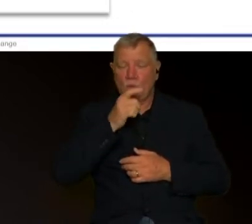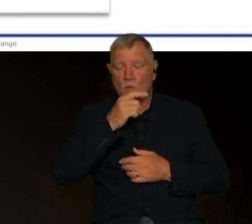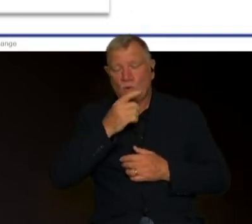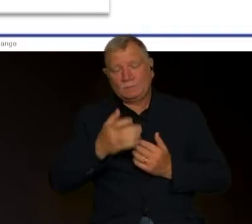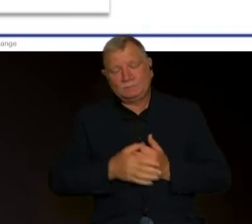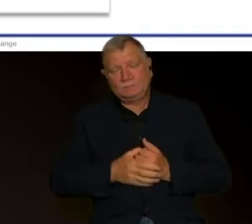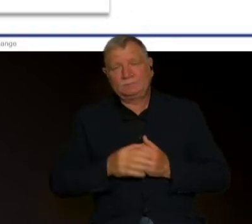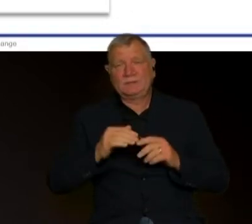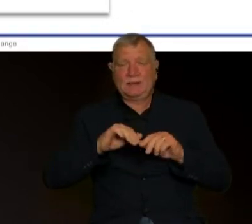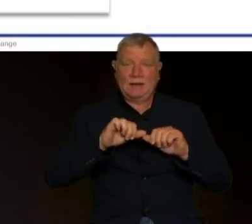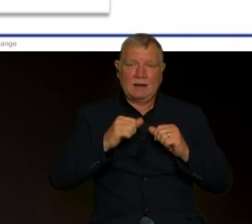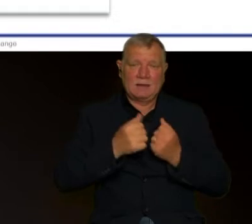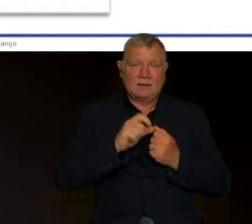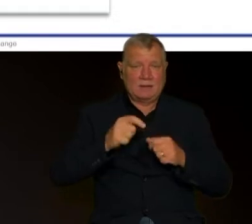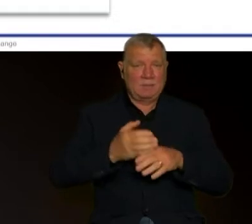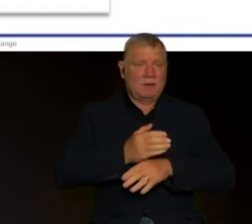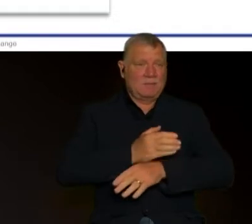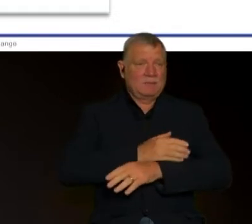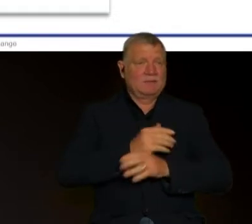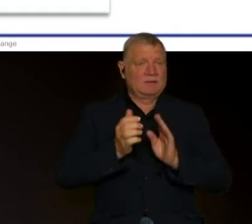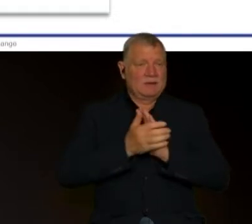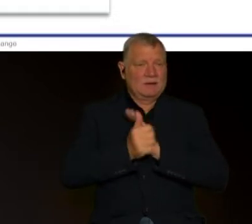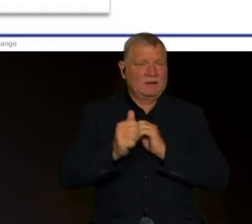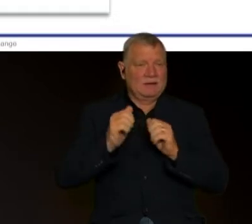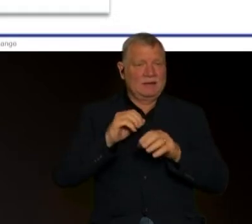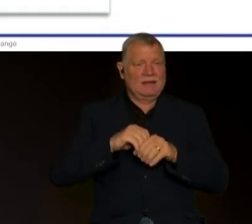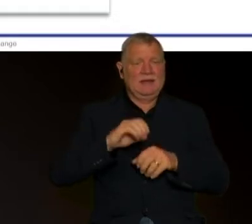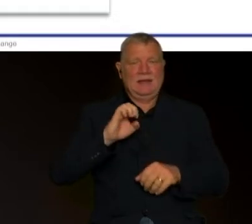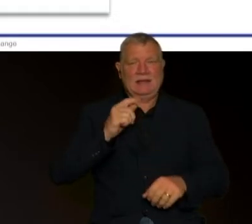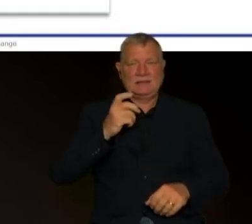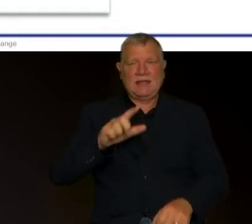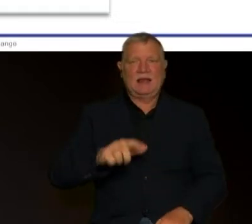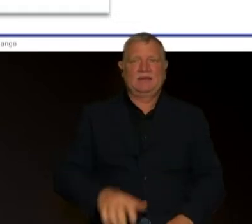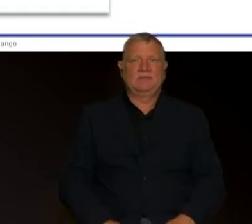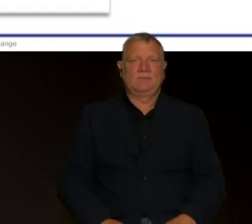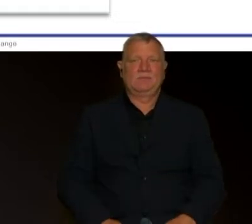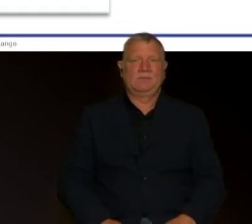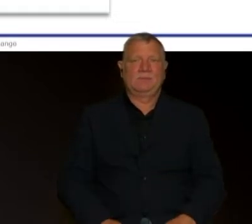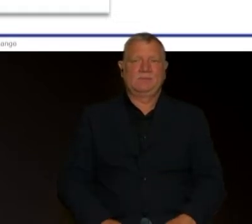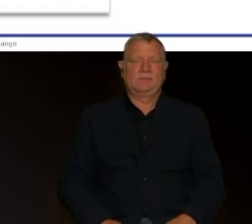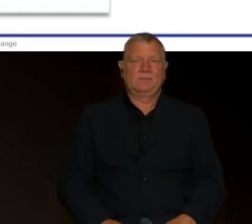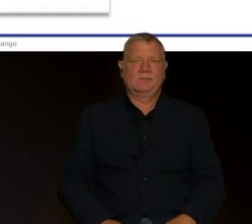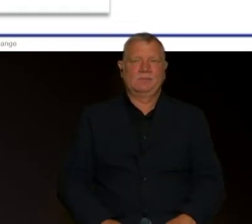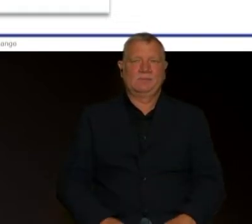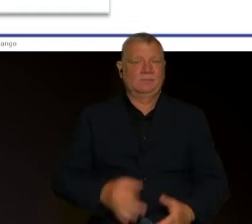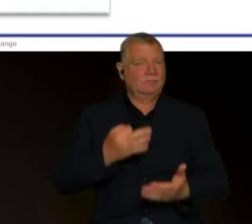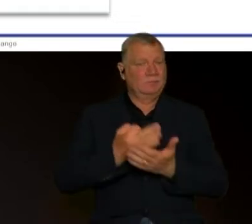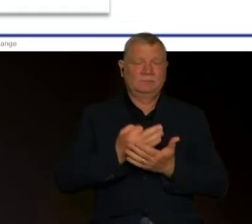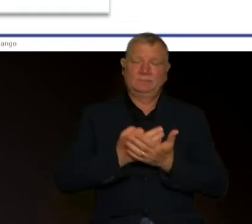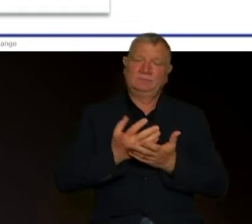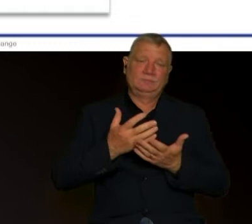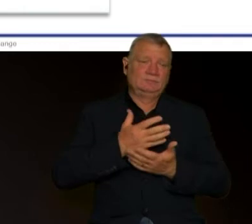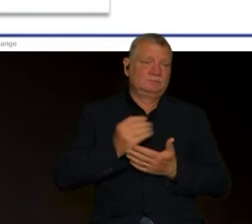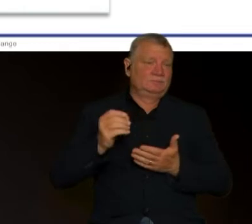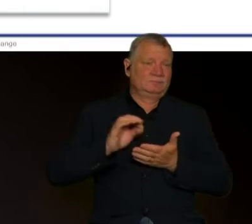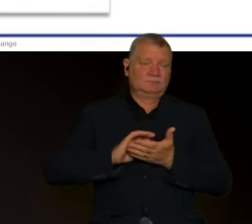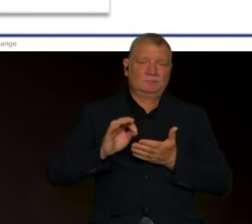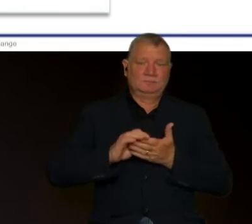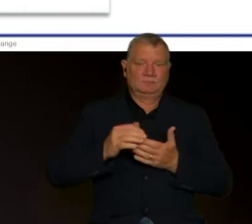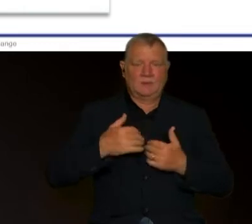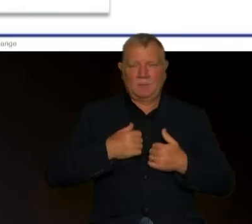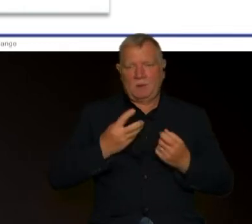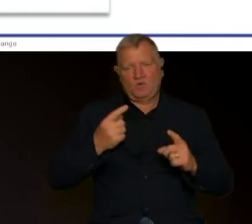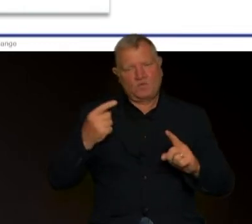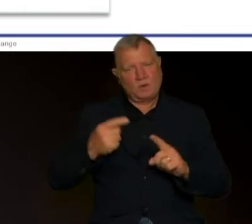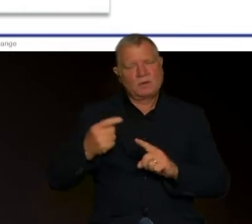Here we have a challenge governor where we see where the agencies need to improve